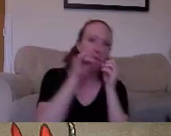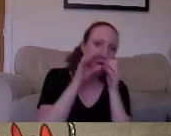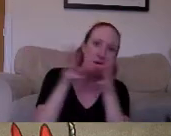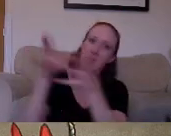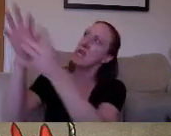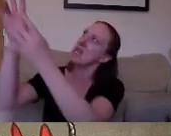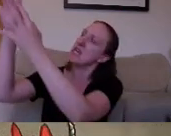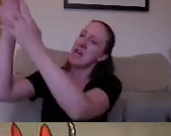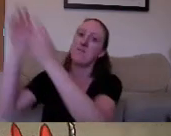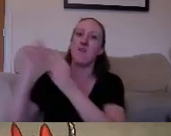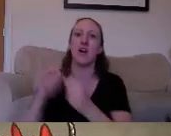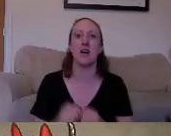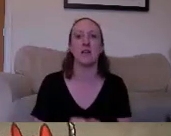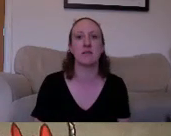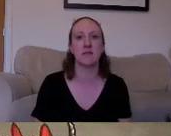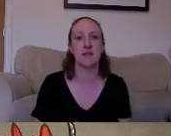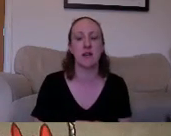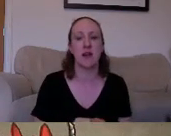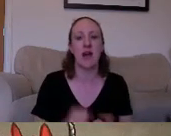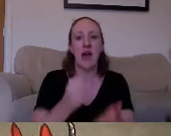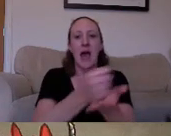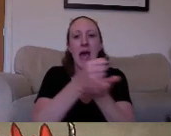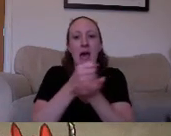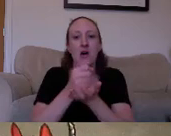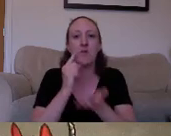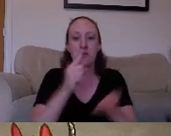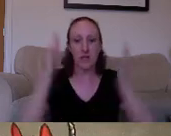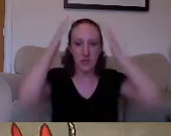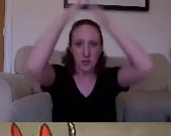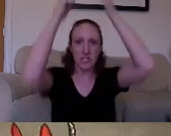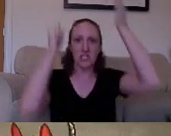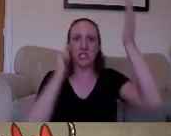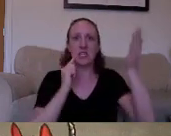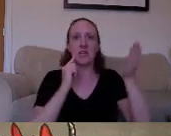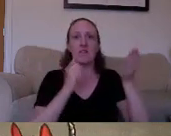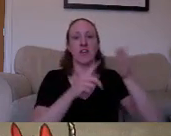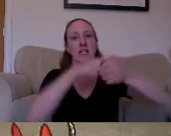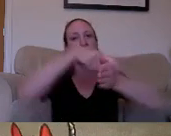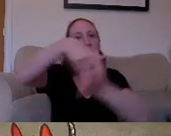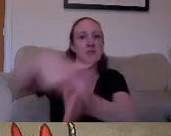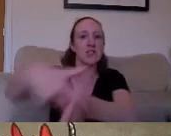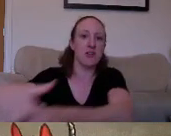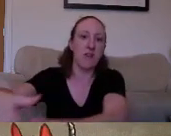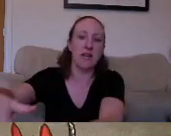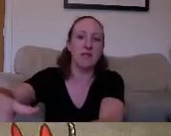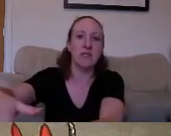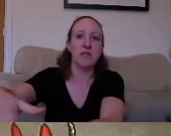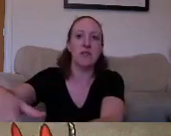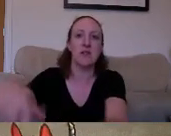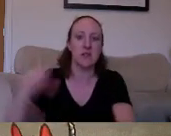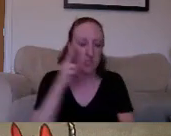her, breathing out fire. "Help," cried the witch, flying down to the